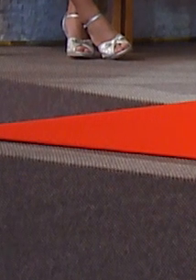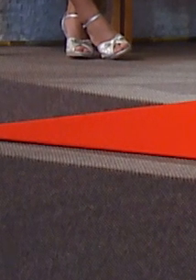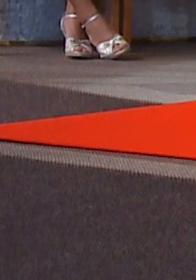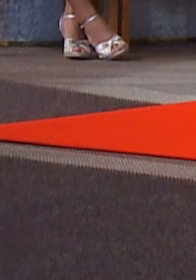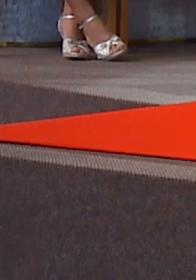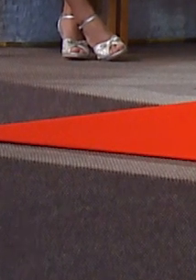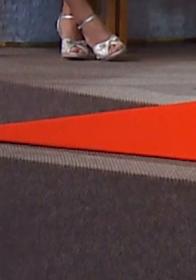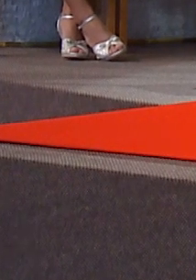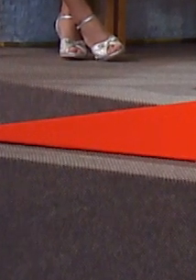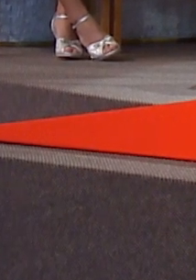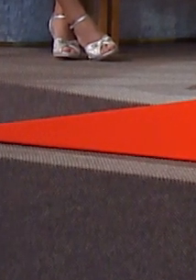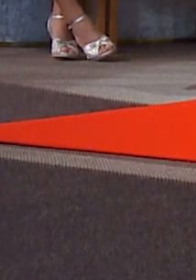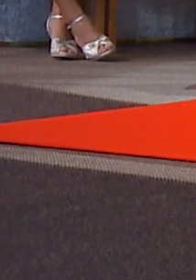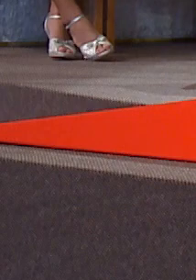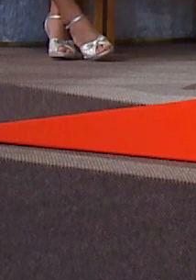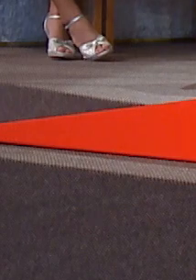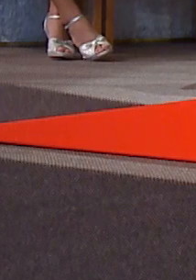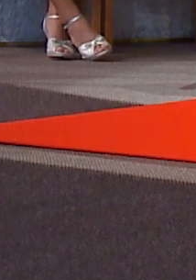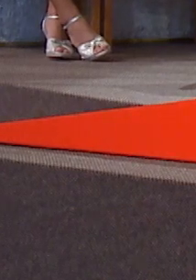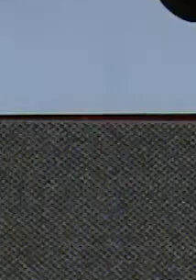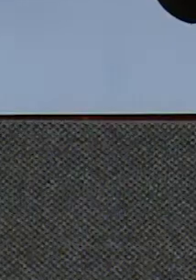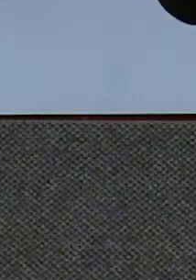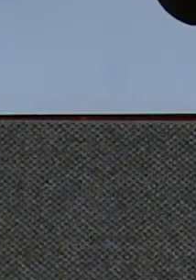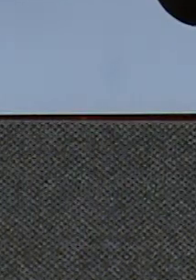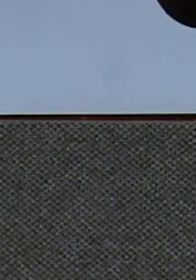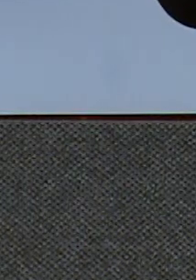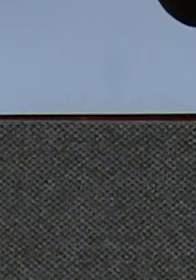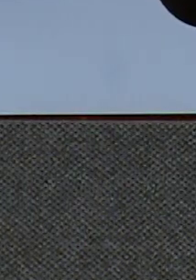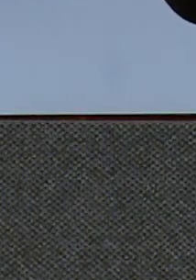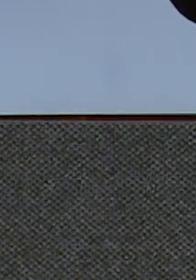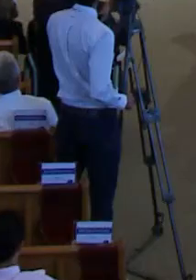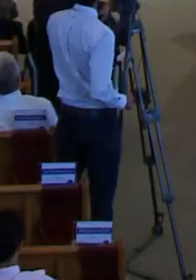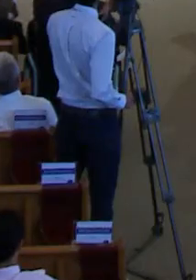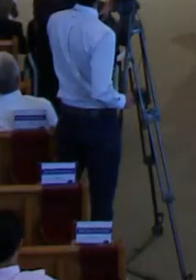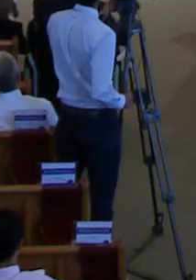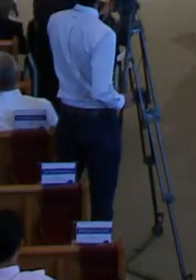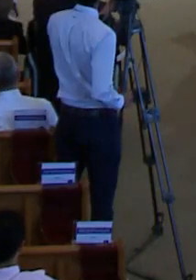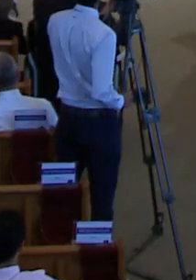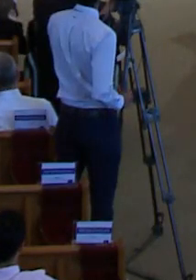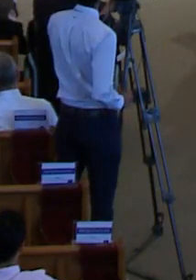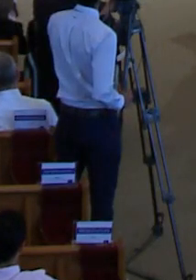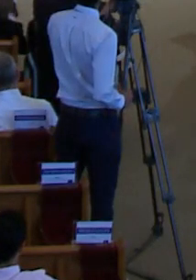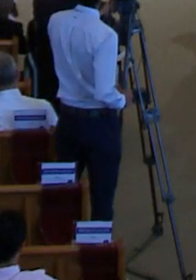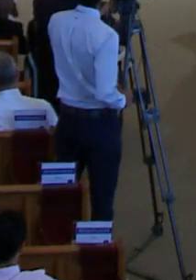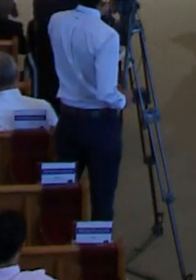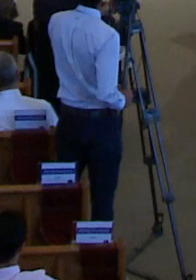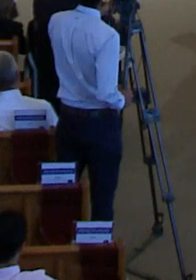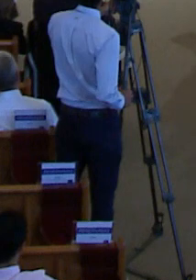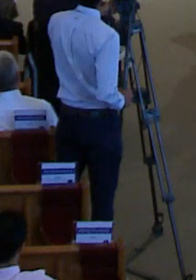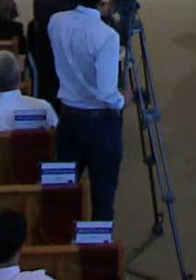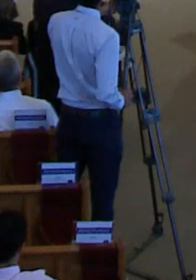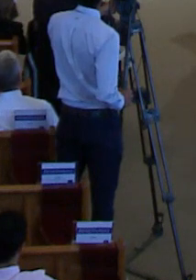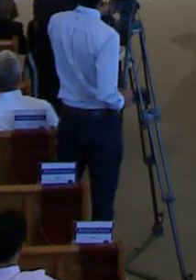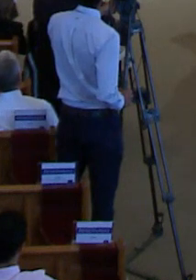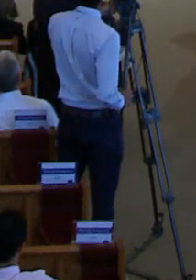Feliz Sábado. Happy Sabbath. Feliz Sábado, Heroes. Héroes, feliz Sábado. You